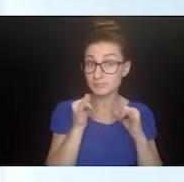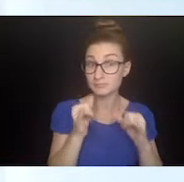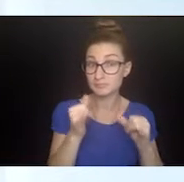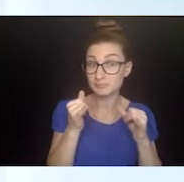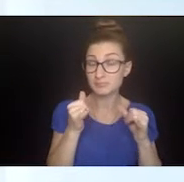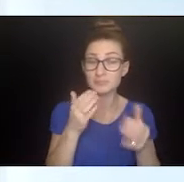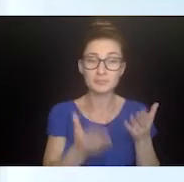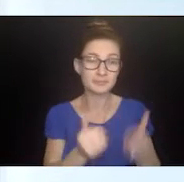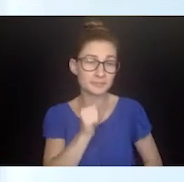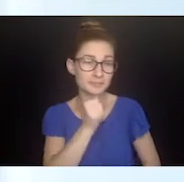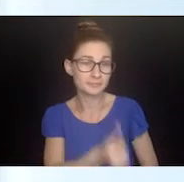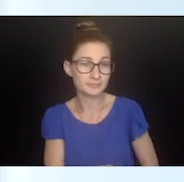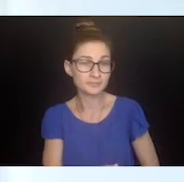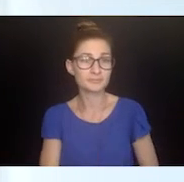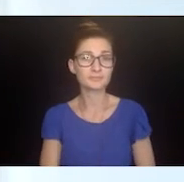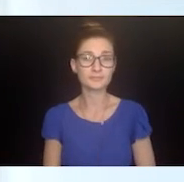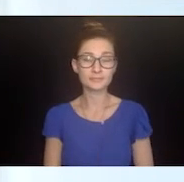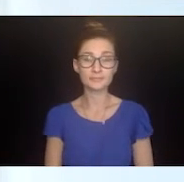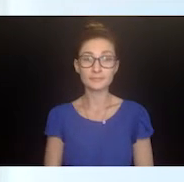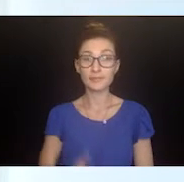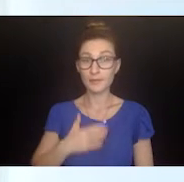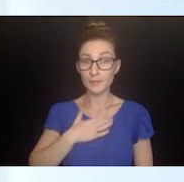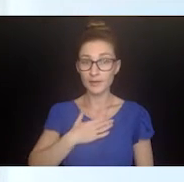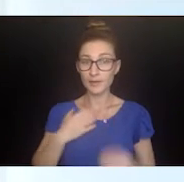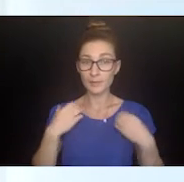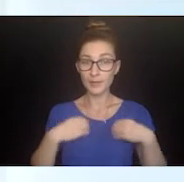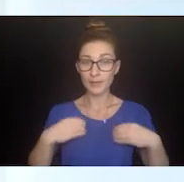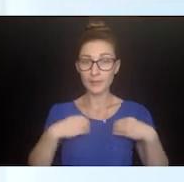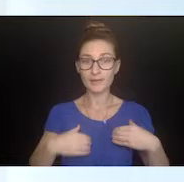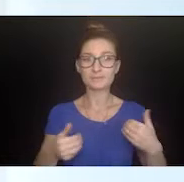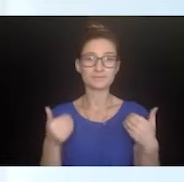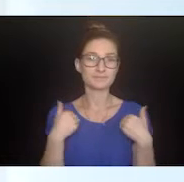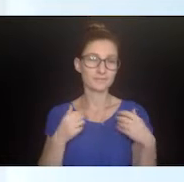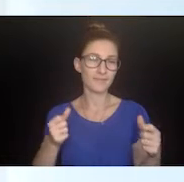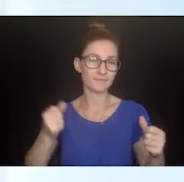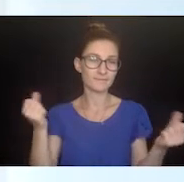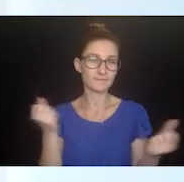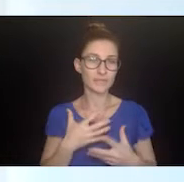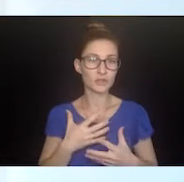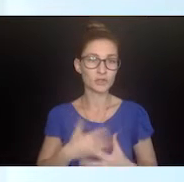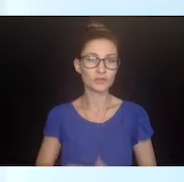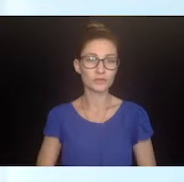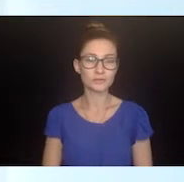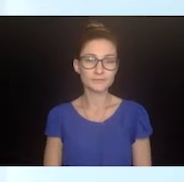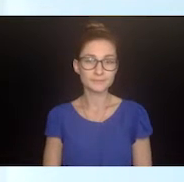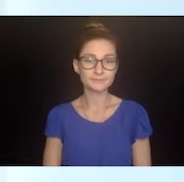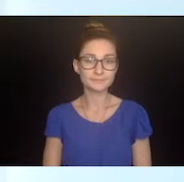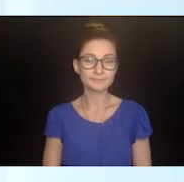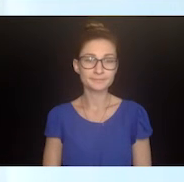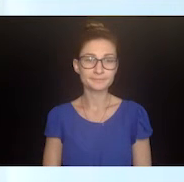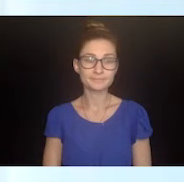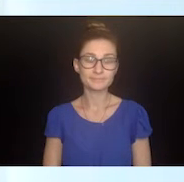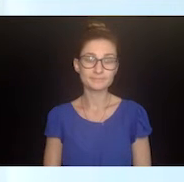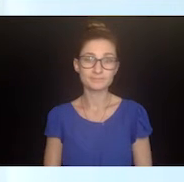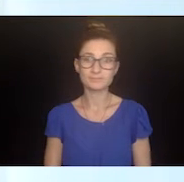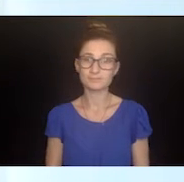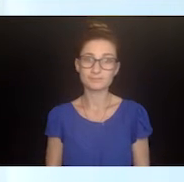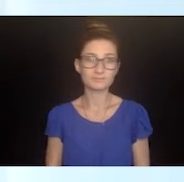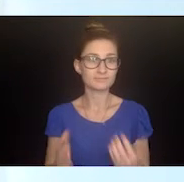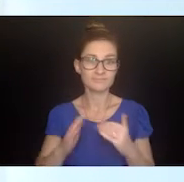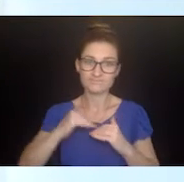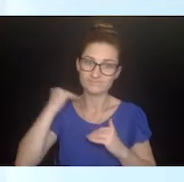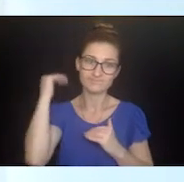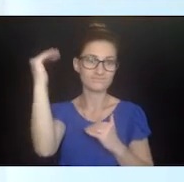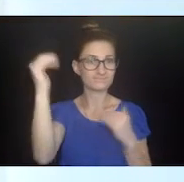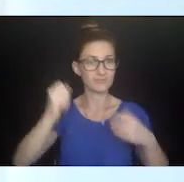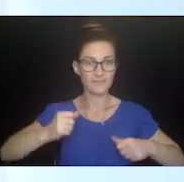you. So in my backpack, there was fear. There was so much